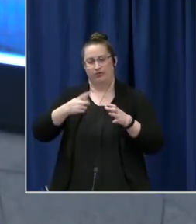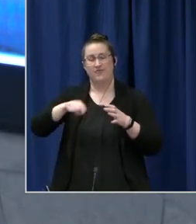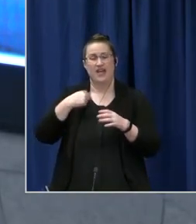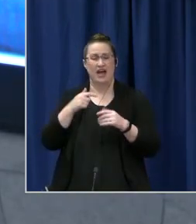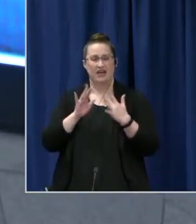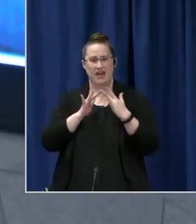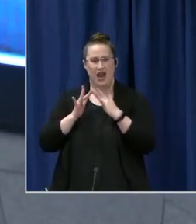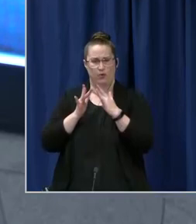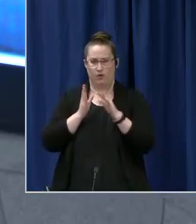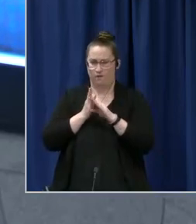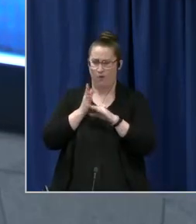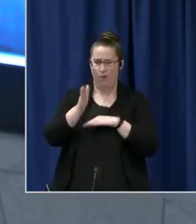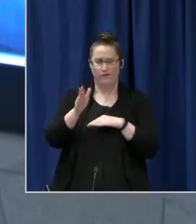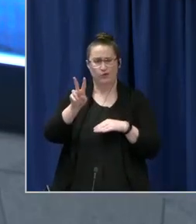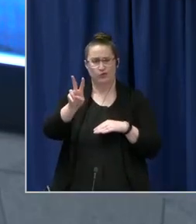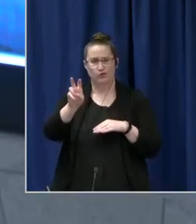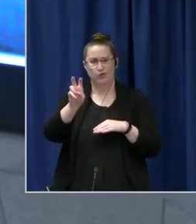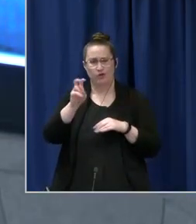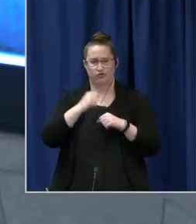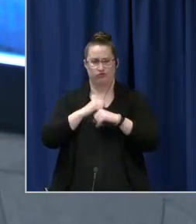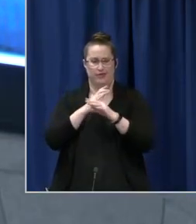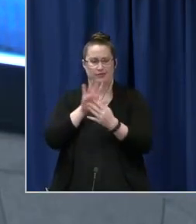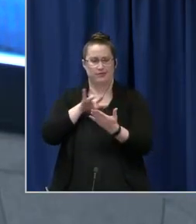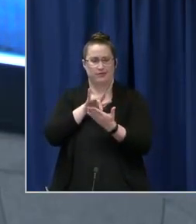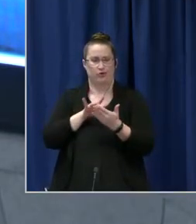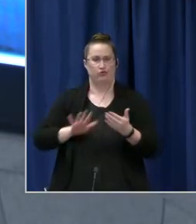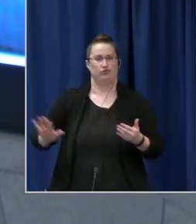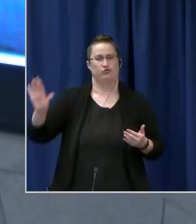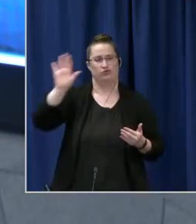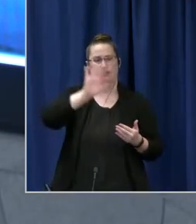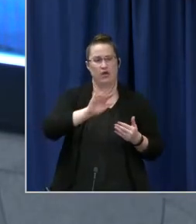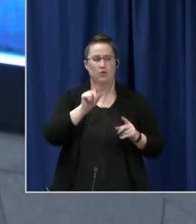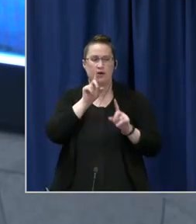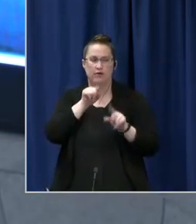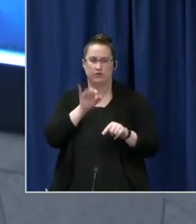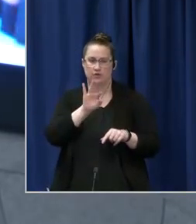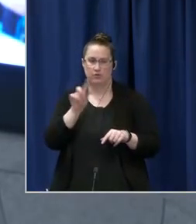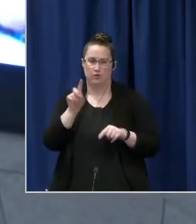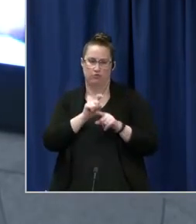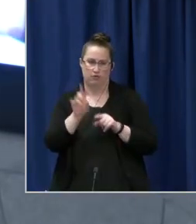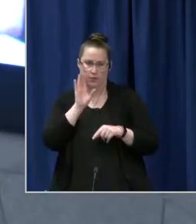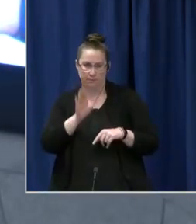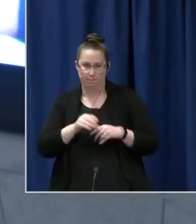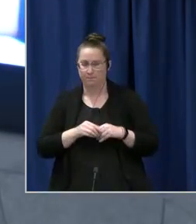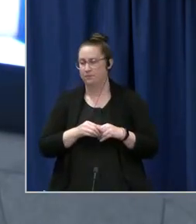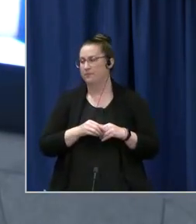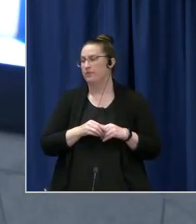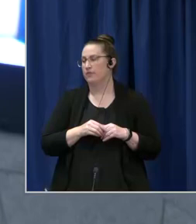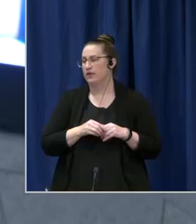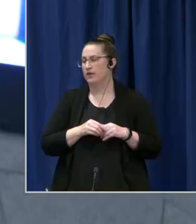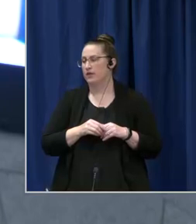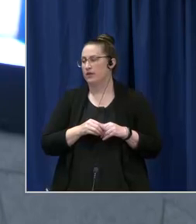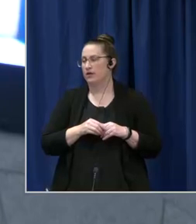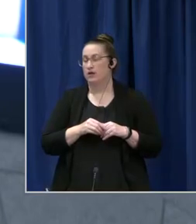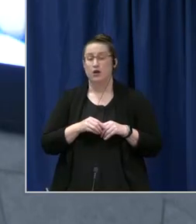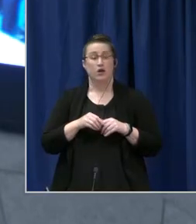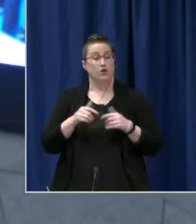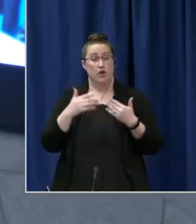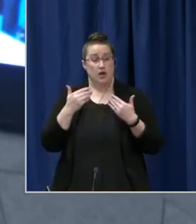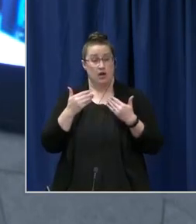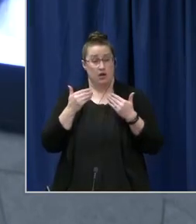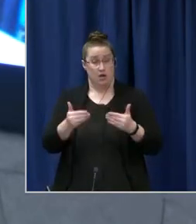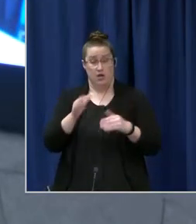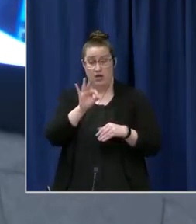of over 200 crisis centers that answer 911 calls. So to make a